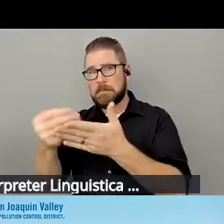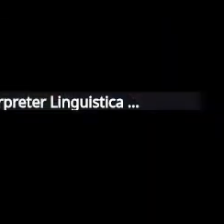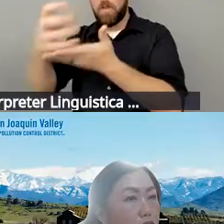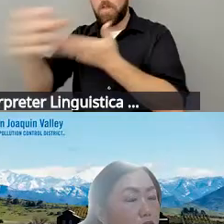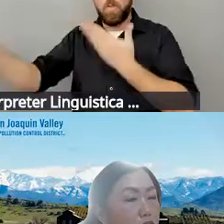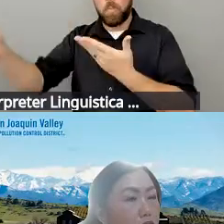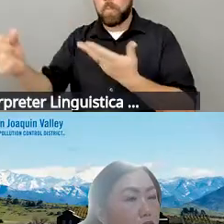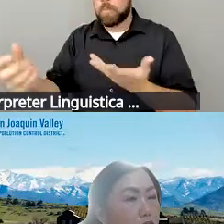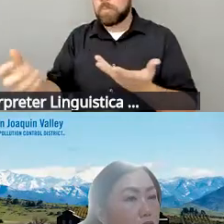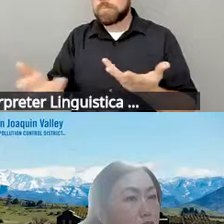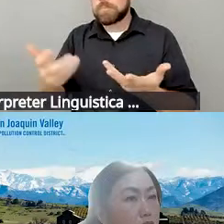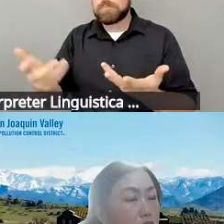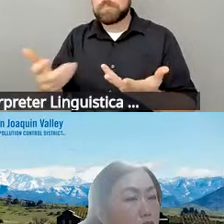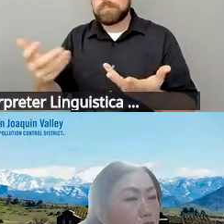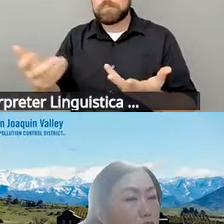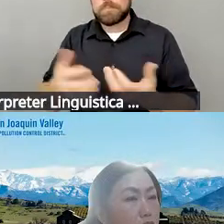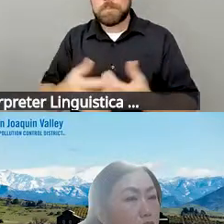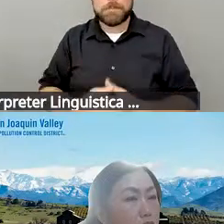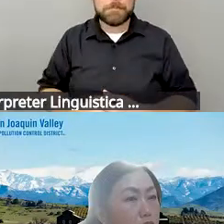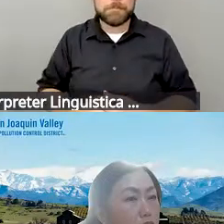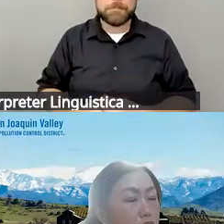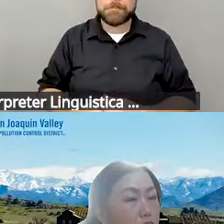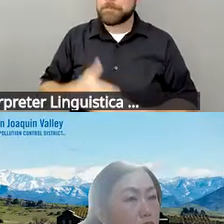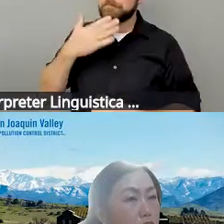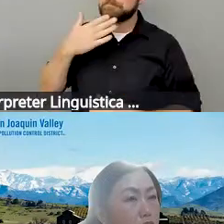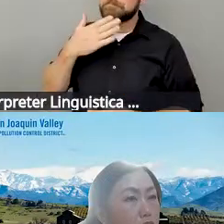Margo. Yeah. Okay. Thank you.